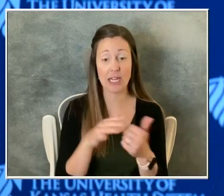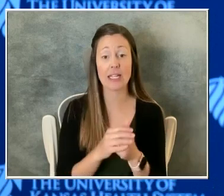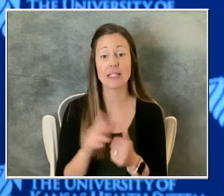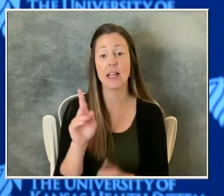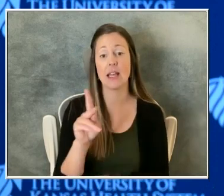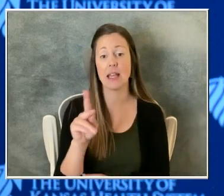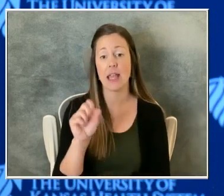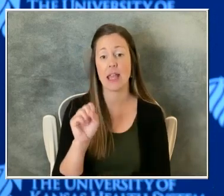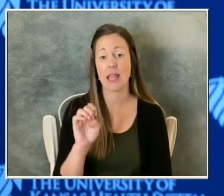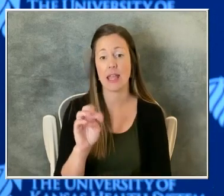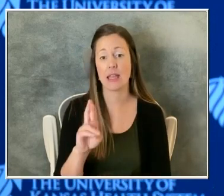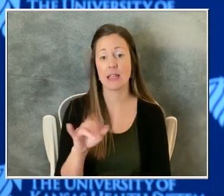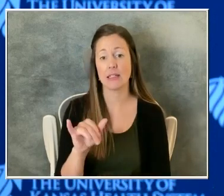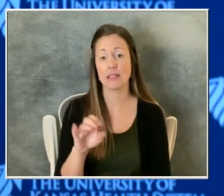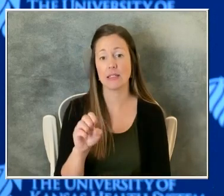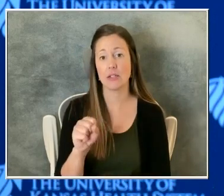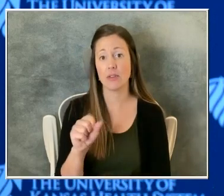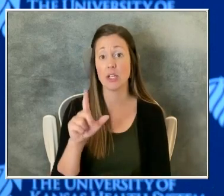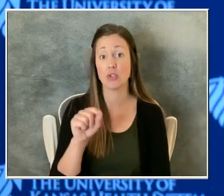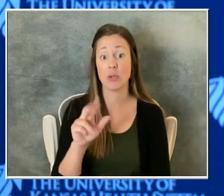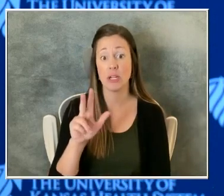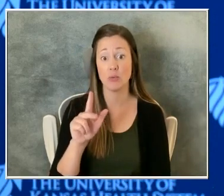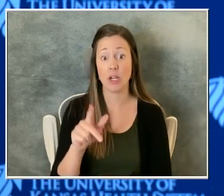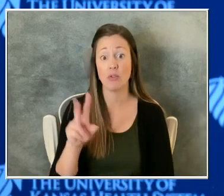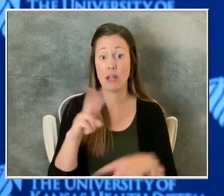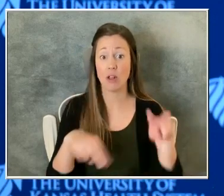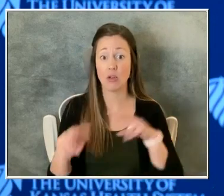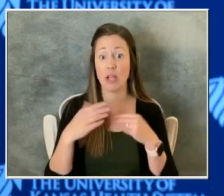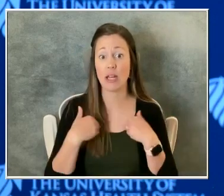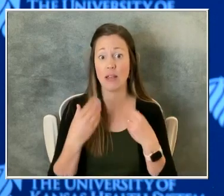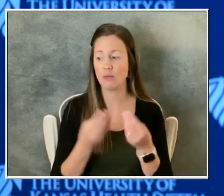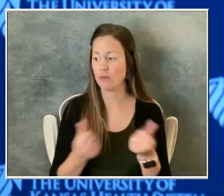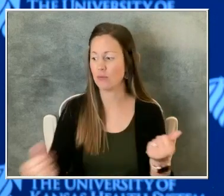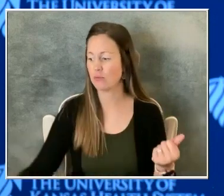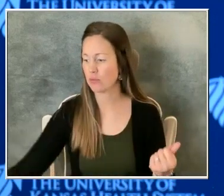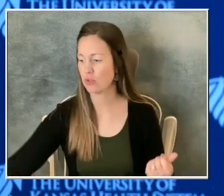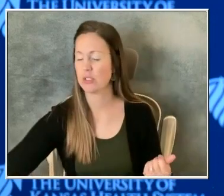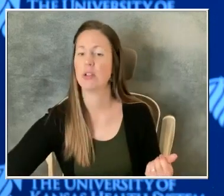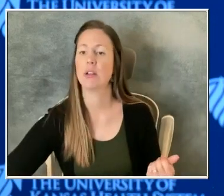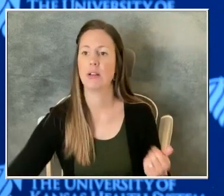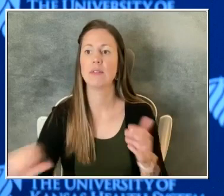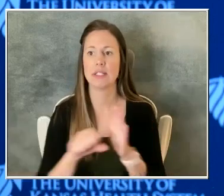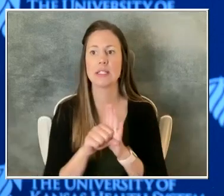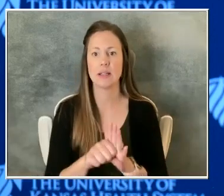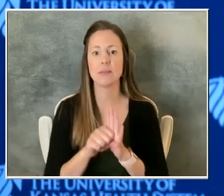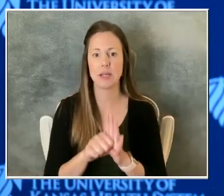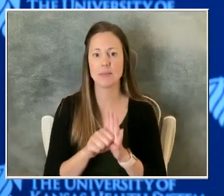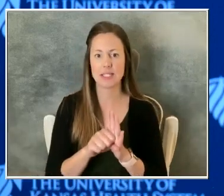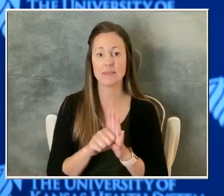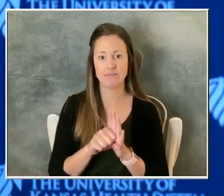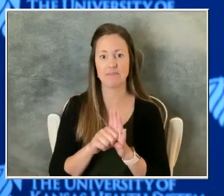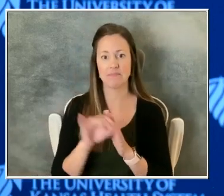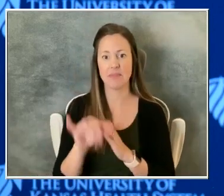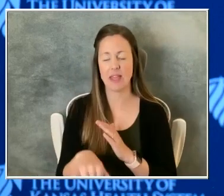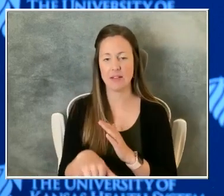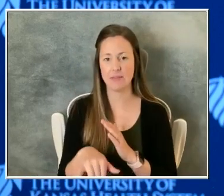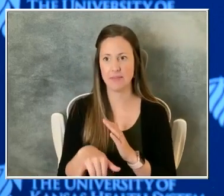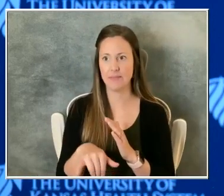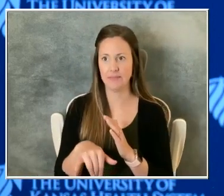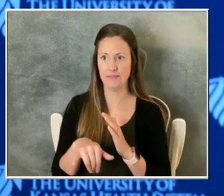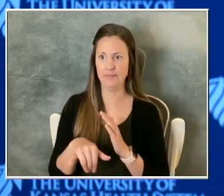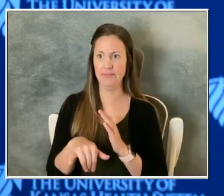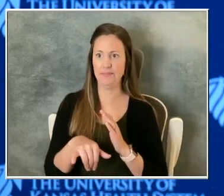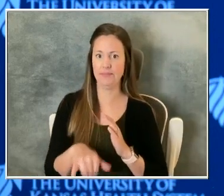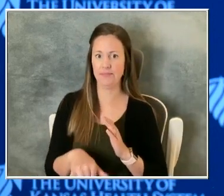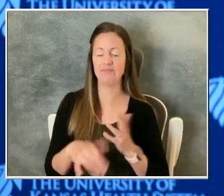2023, looking at that and having resolution of symptoms. It is very hard to say. A lot of these people now are coming up with symptoms. They have symptoms of the